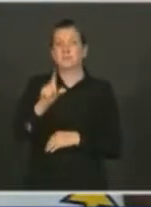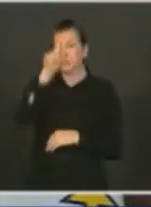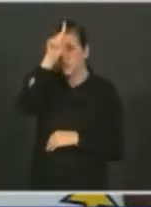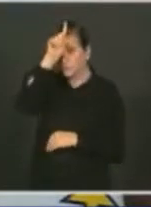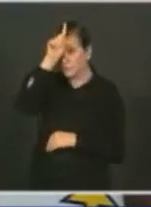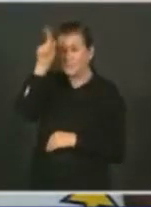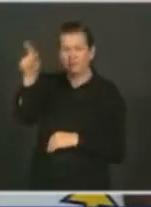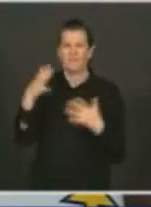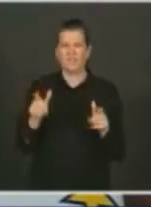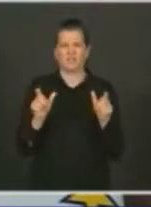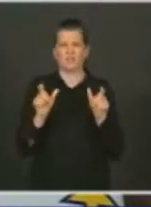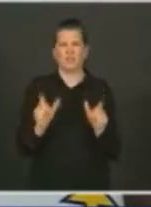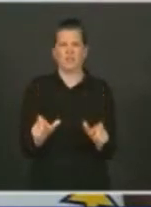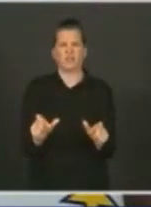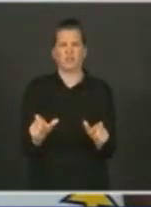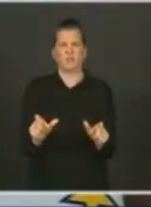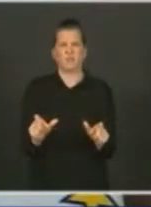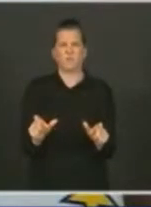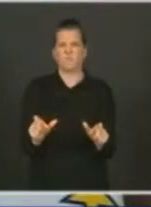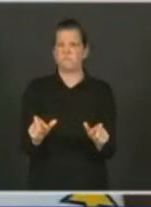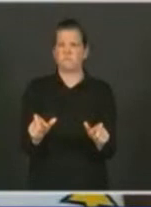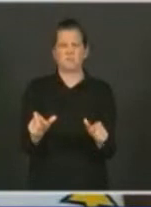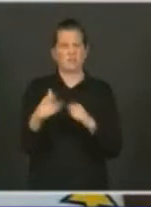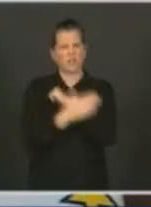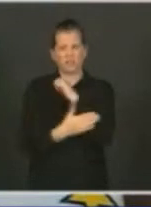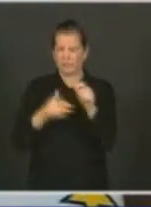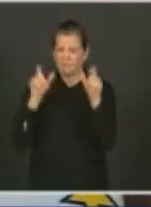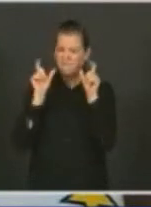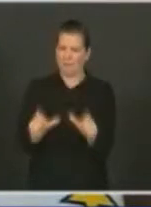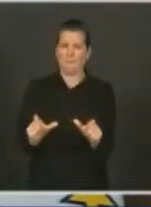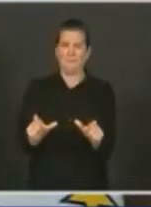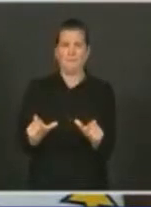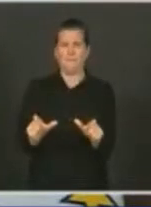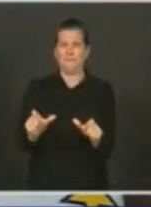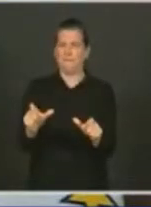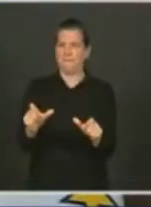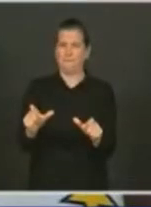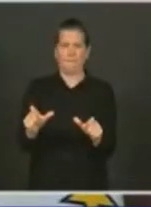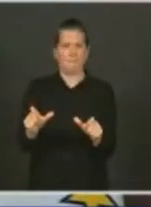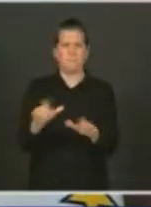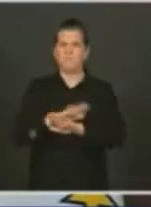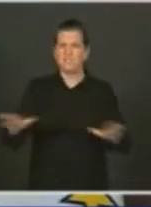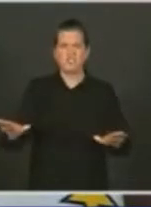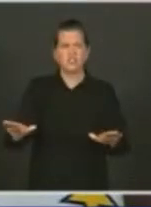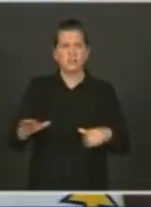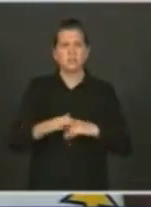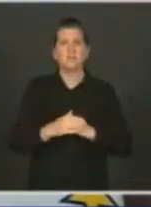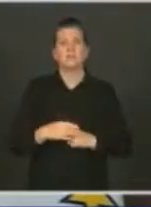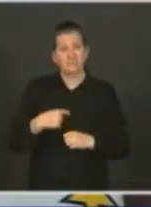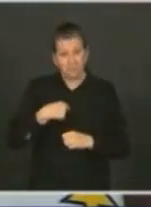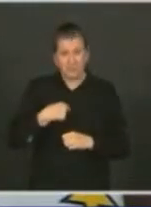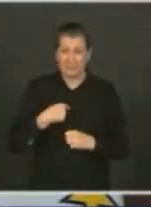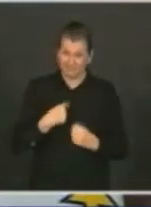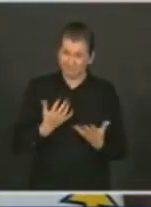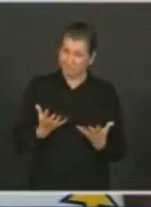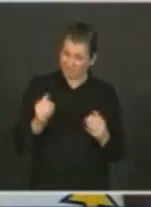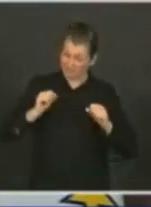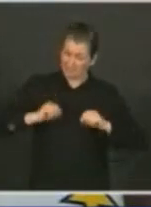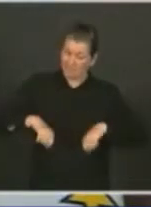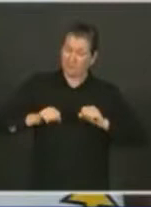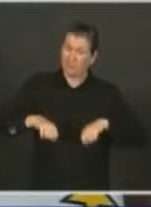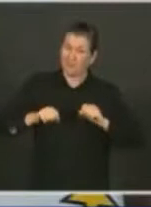That's where we're headed, folks. Total lockdown if we don't start to get more serious and follow the rules.